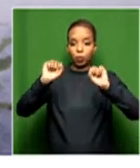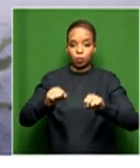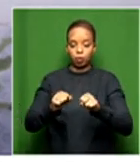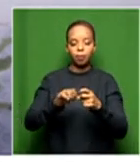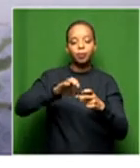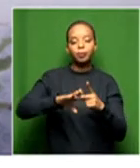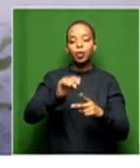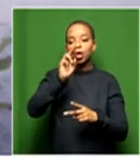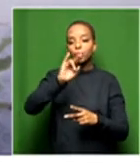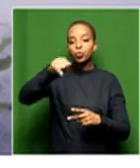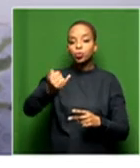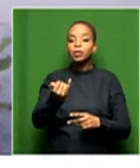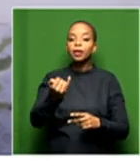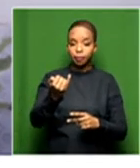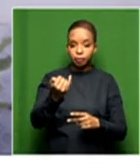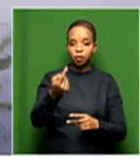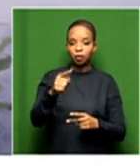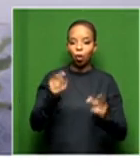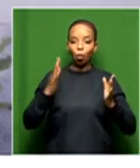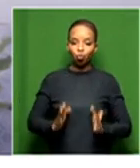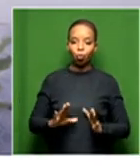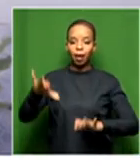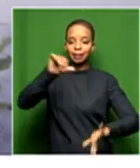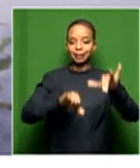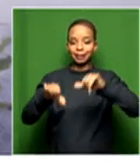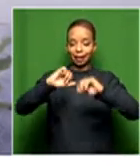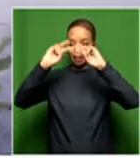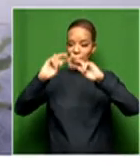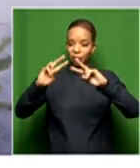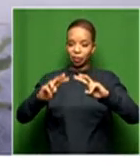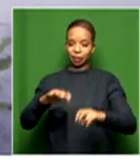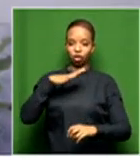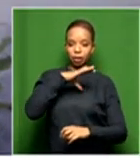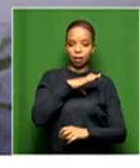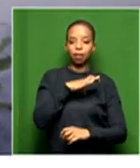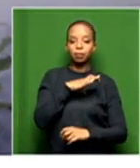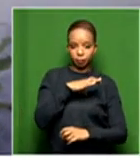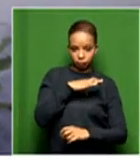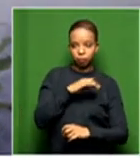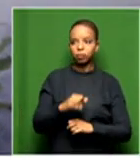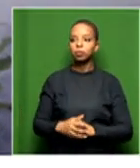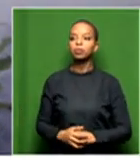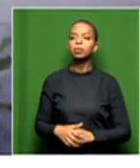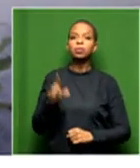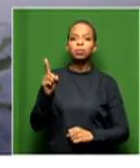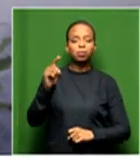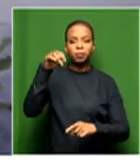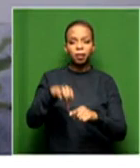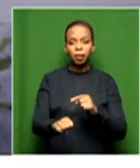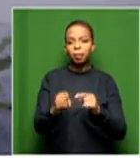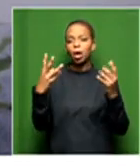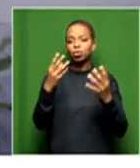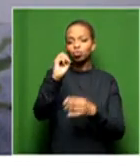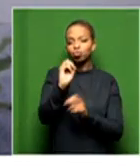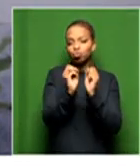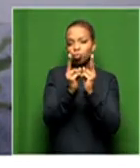of Johannesburg with the Human Science and Research Council. And let me just share a couple of the stats here. They're finding that 12% of people are